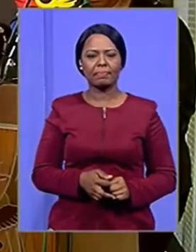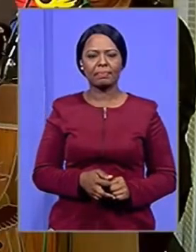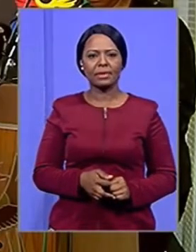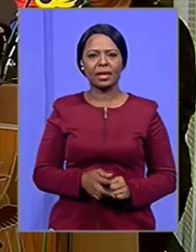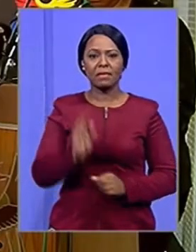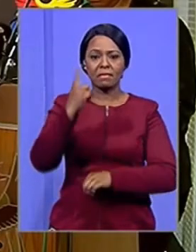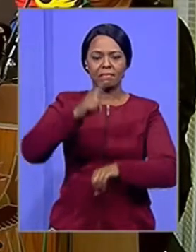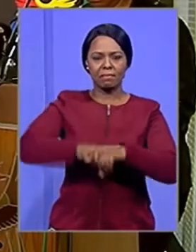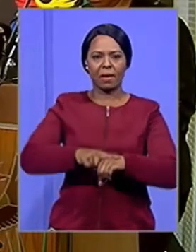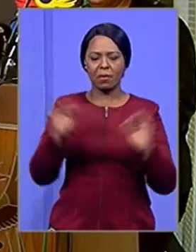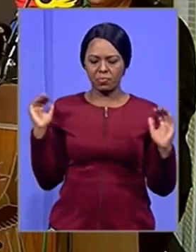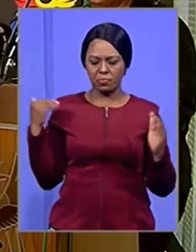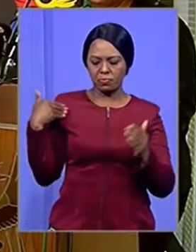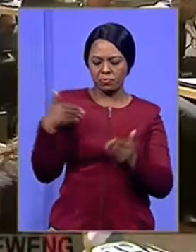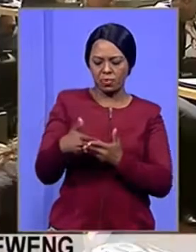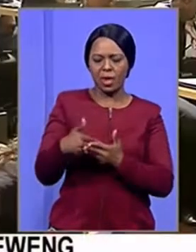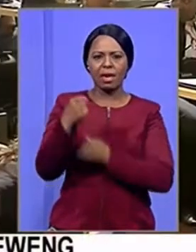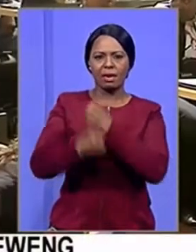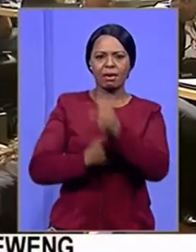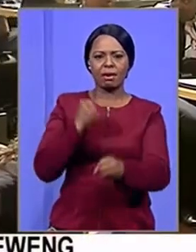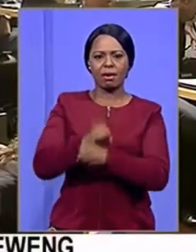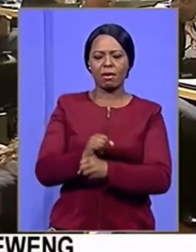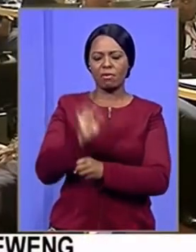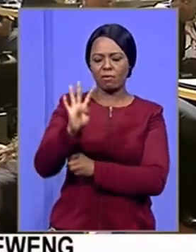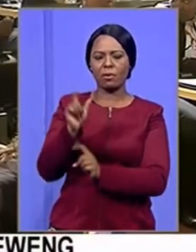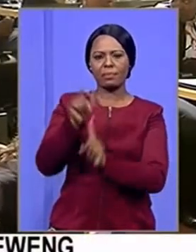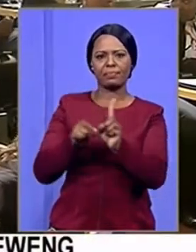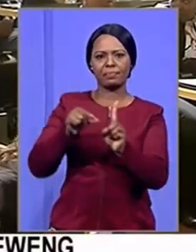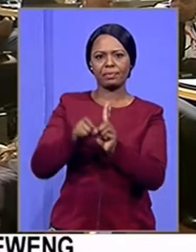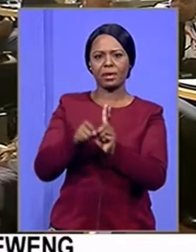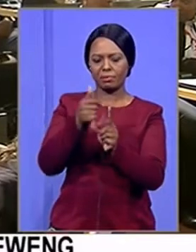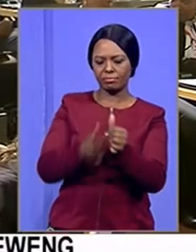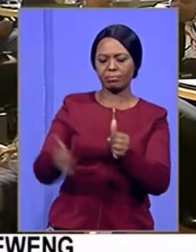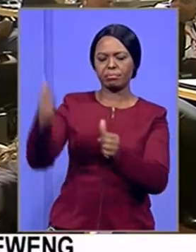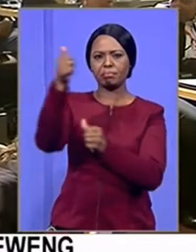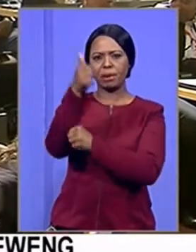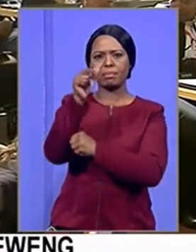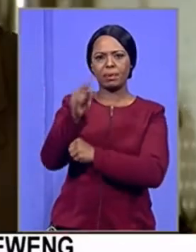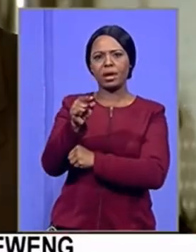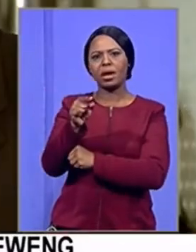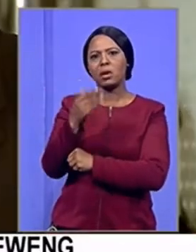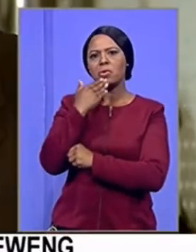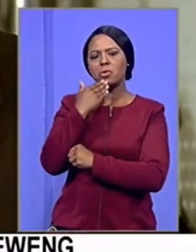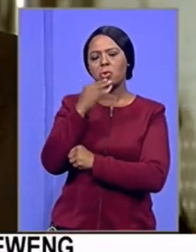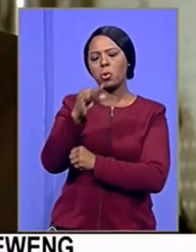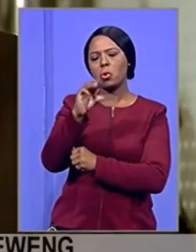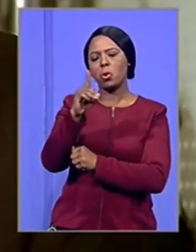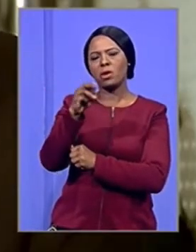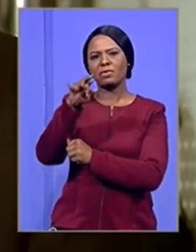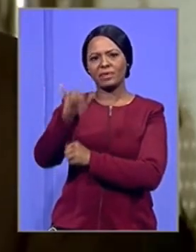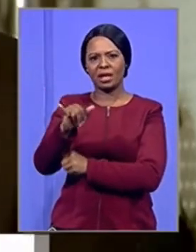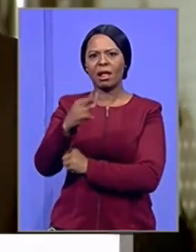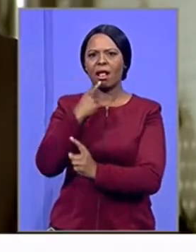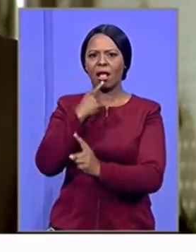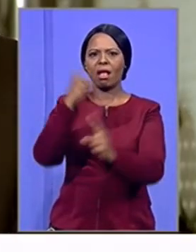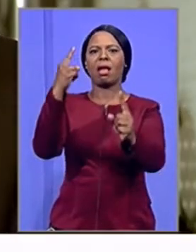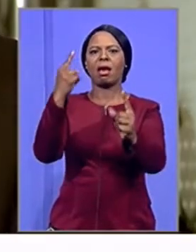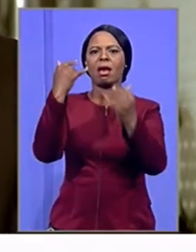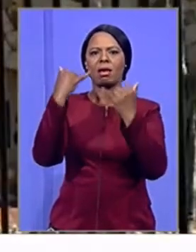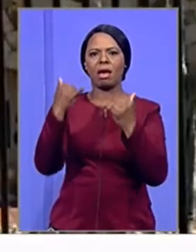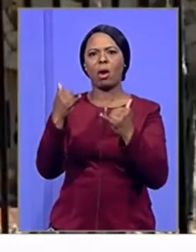lekgatlo la pele ka mora dilemo tse nne tsa tshebetso ya hae, hlooho ya lekala la diphuputso la DiHawks Mogenerale Godfrey Lebeya a bua phatlalatsa ka diphuputso